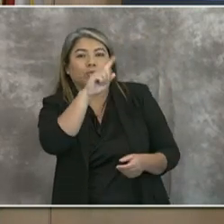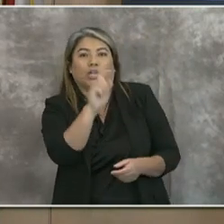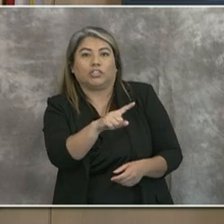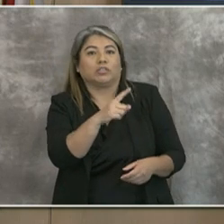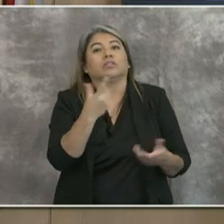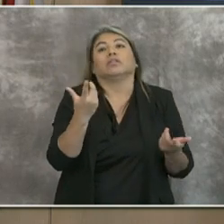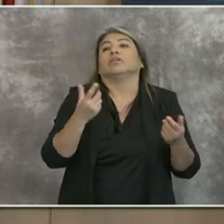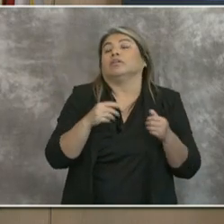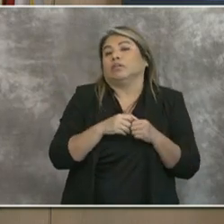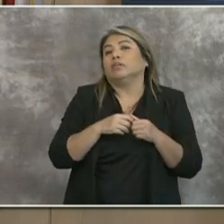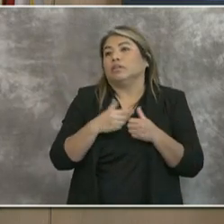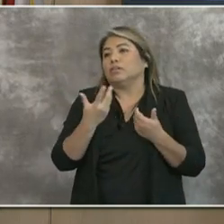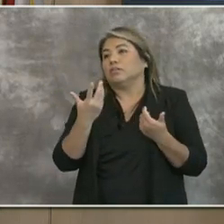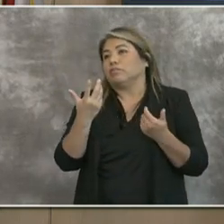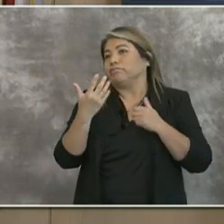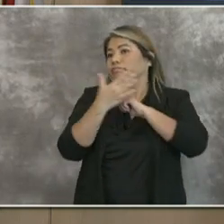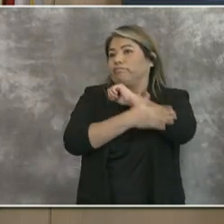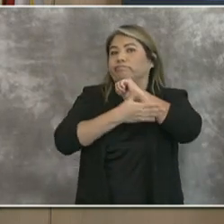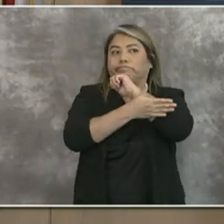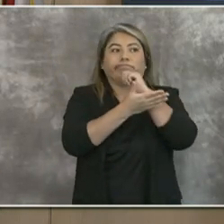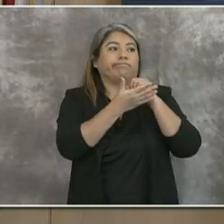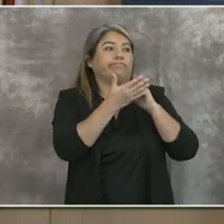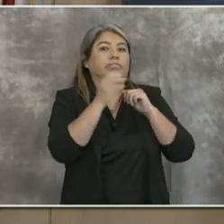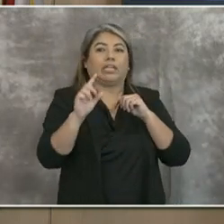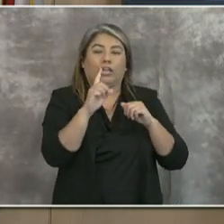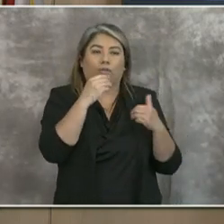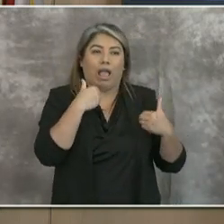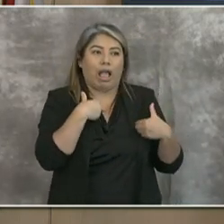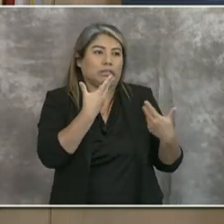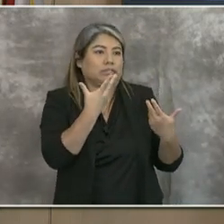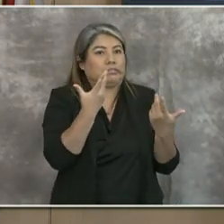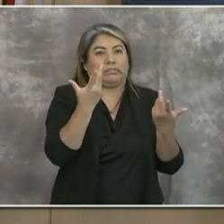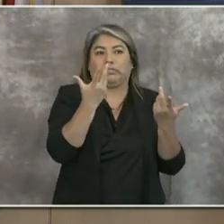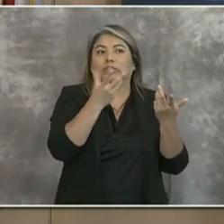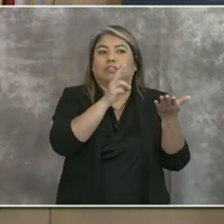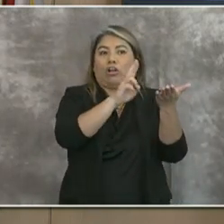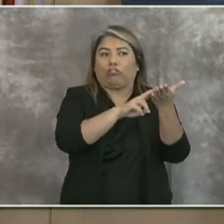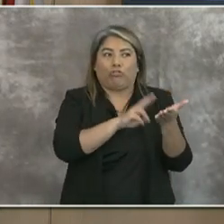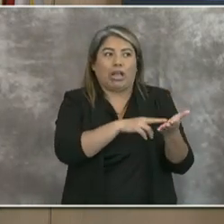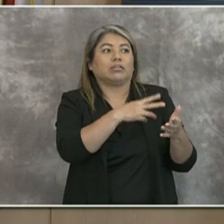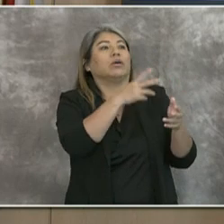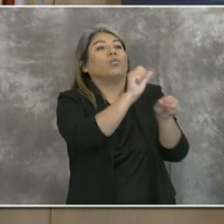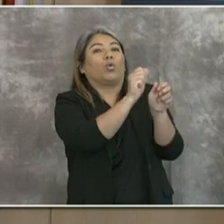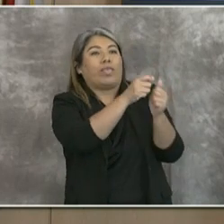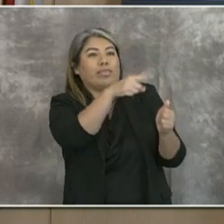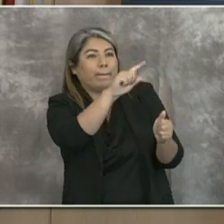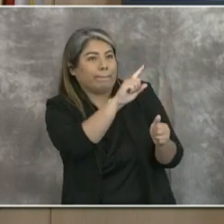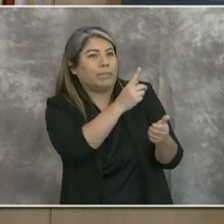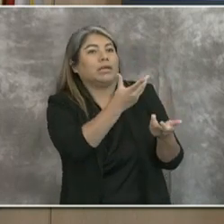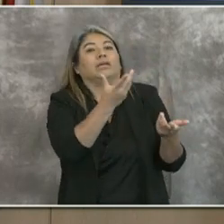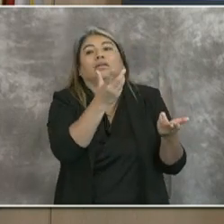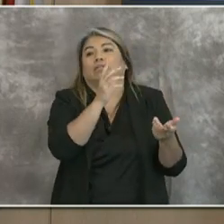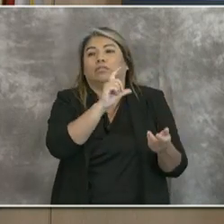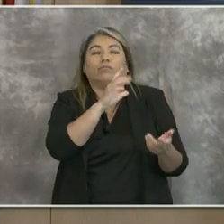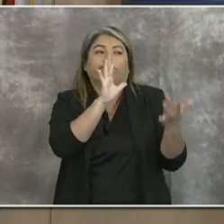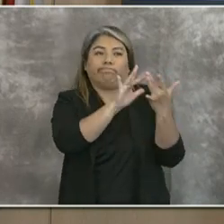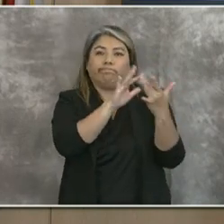He actually has the 9 contract cities, and I would suggest you should probably get a hold of him.